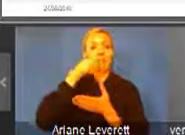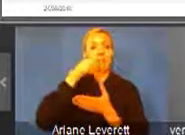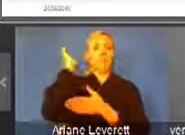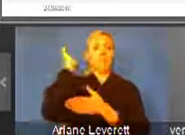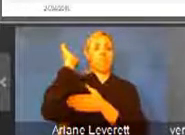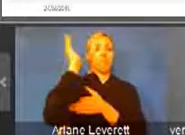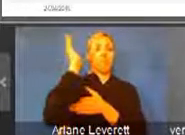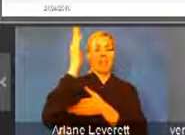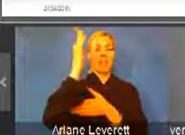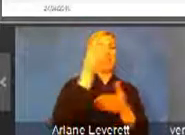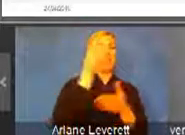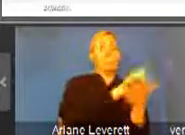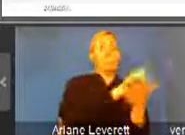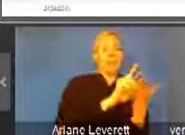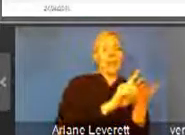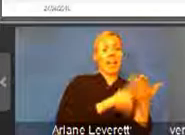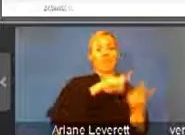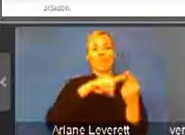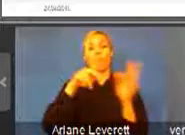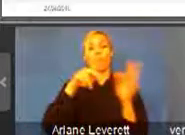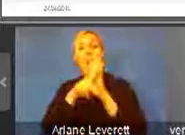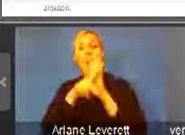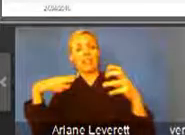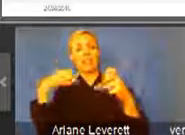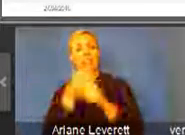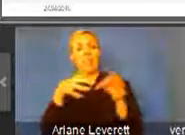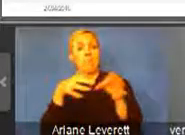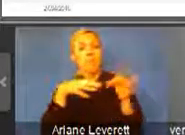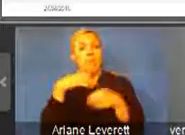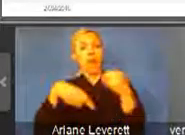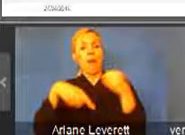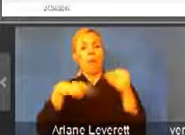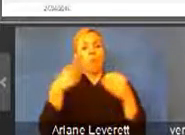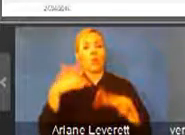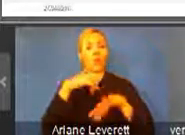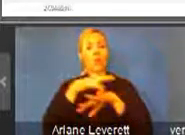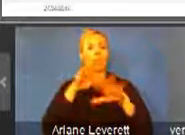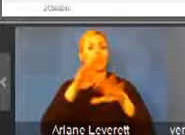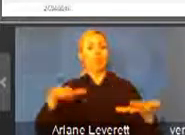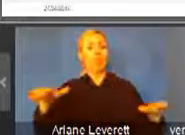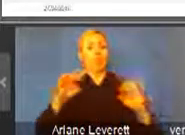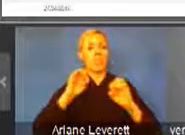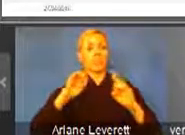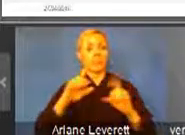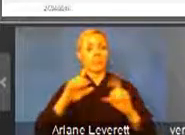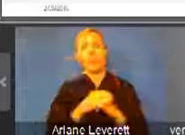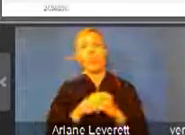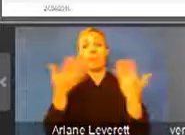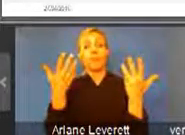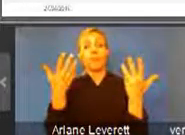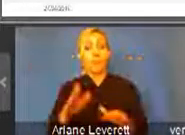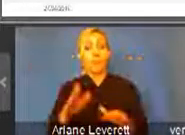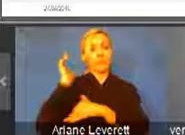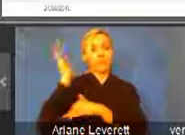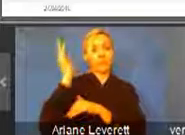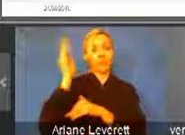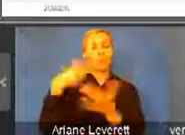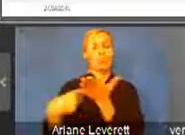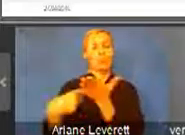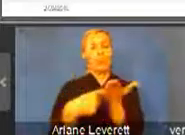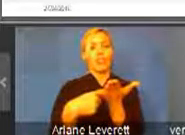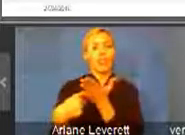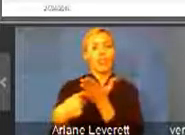about early childhood education. After the presentation, they will discuss with you and answer the questions you may have about